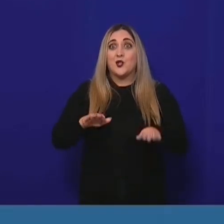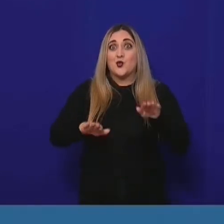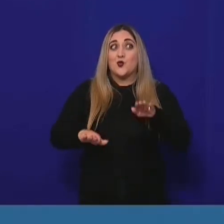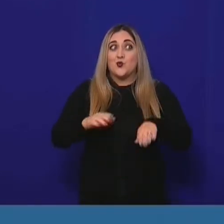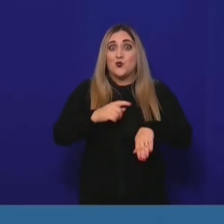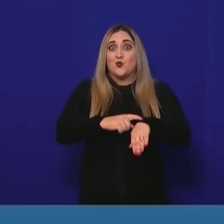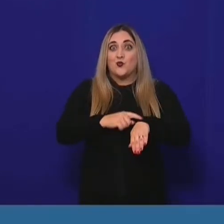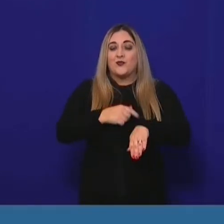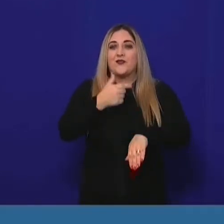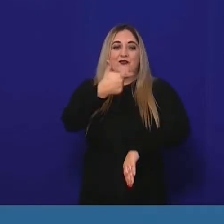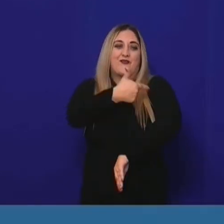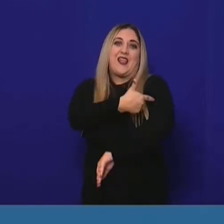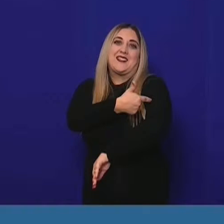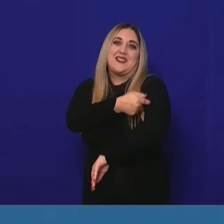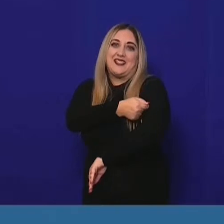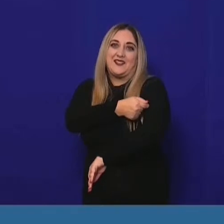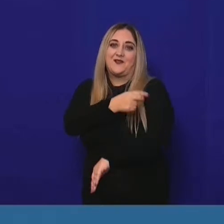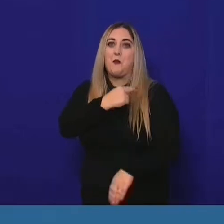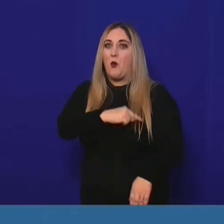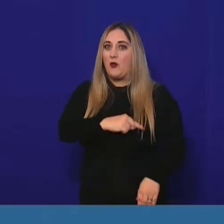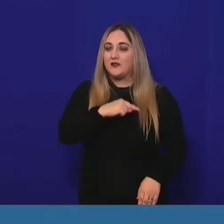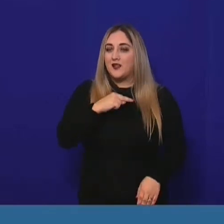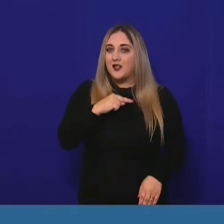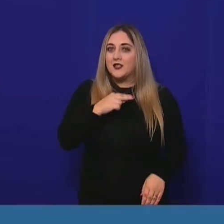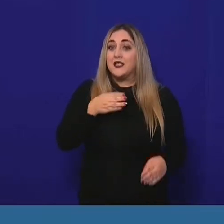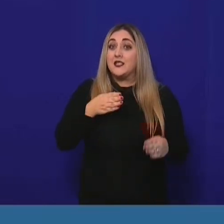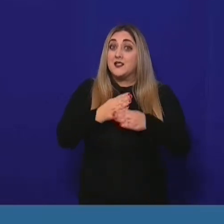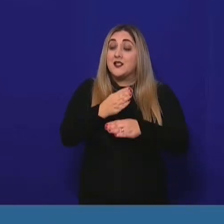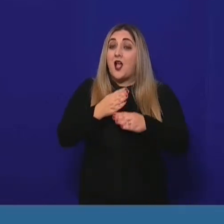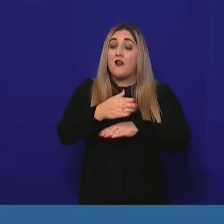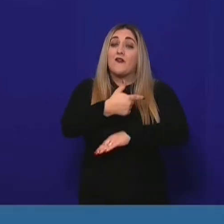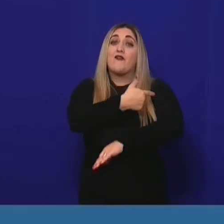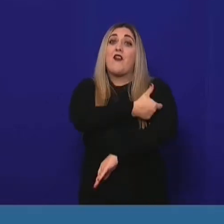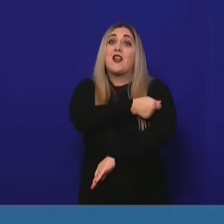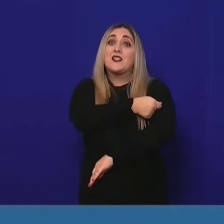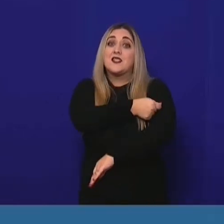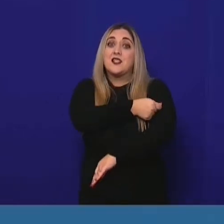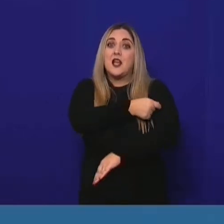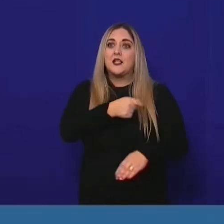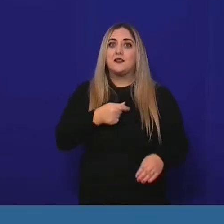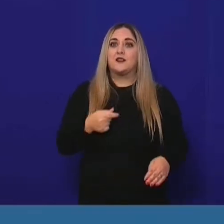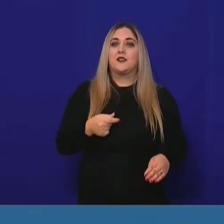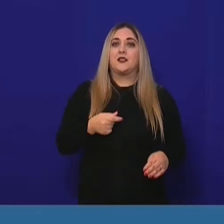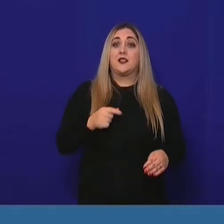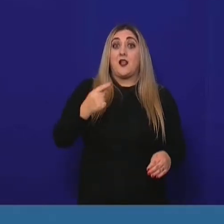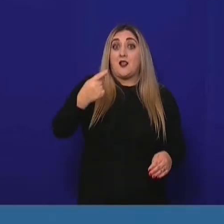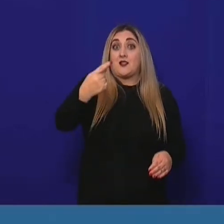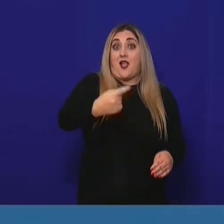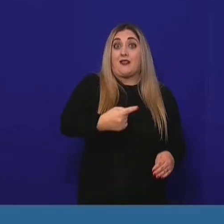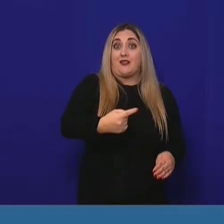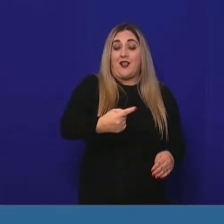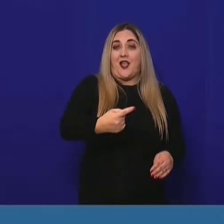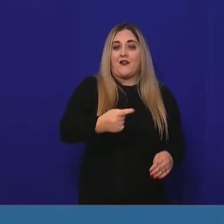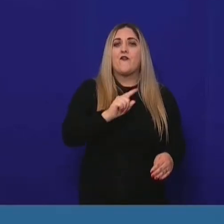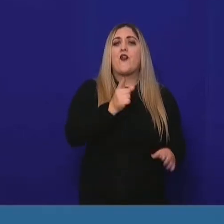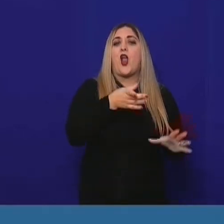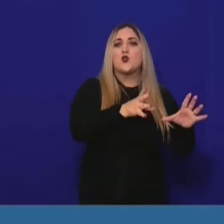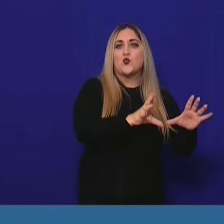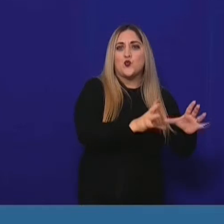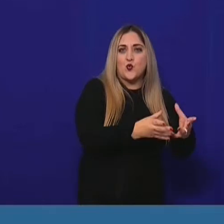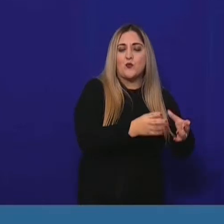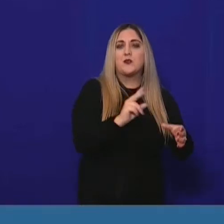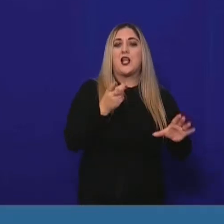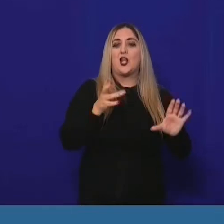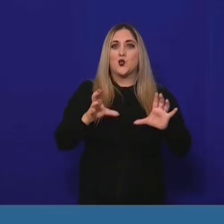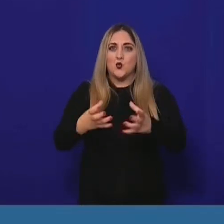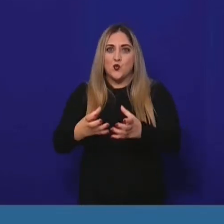will arrive in Malta next Saturday. We will start vaccinating people as from next Sunday, starting with the